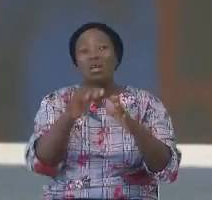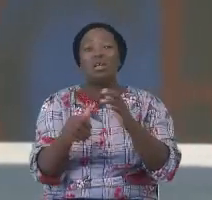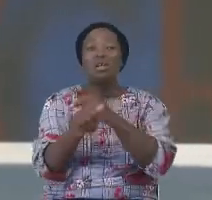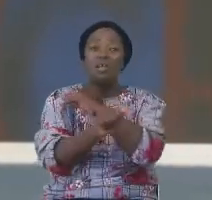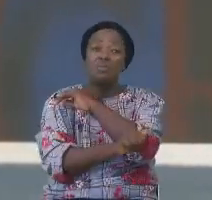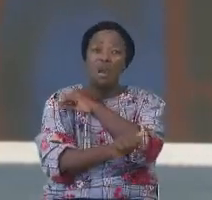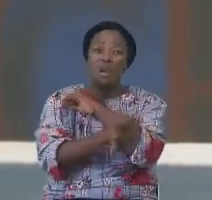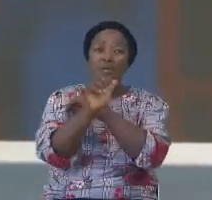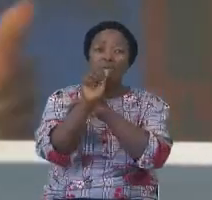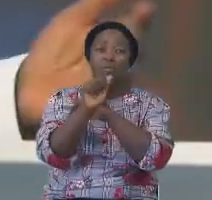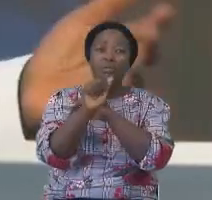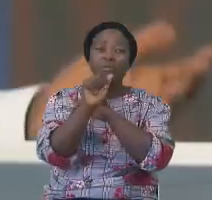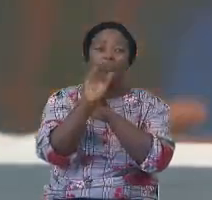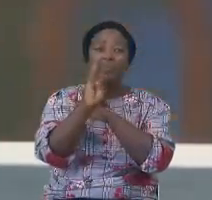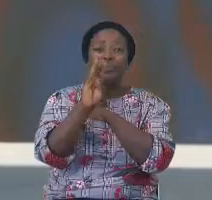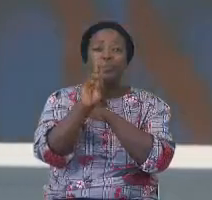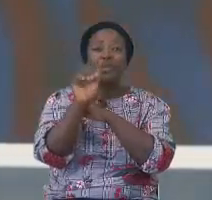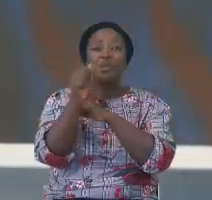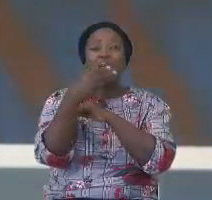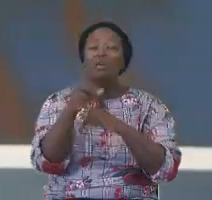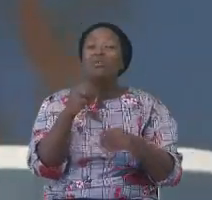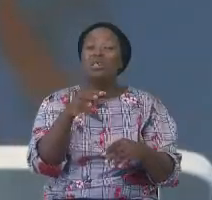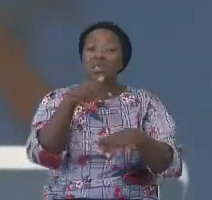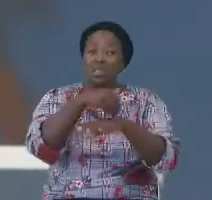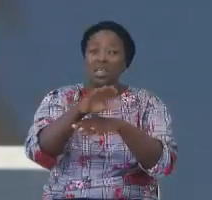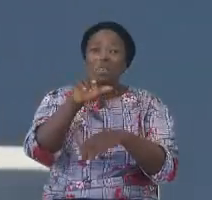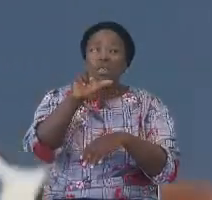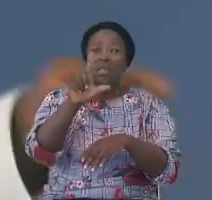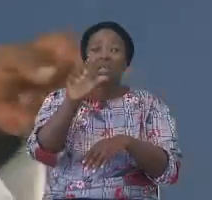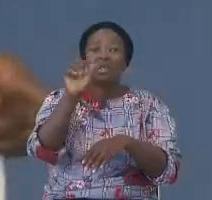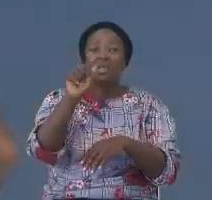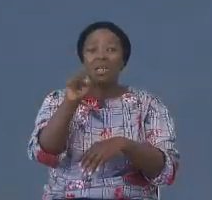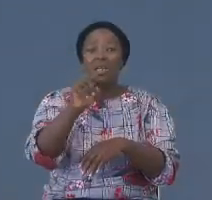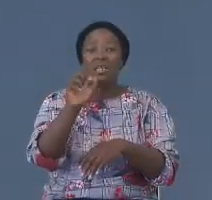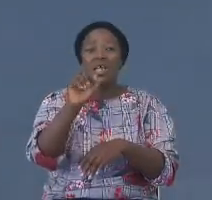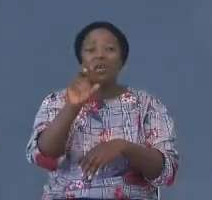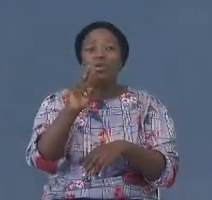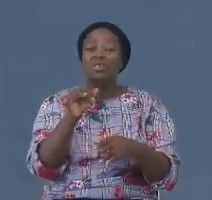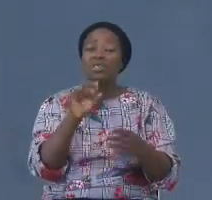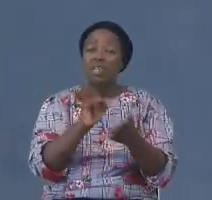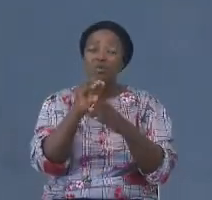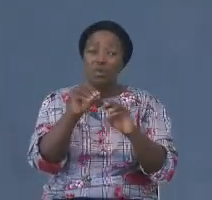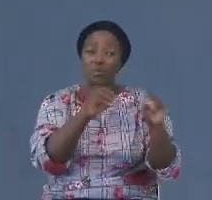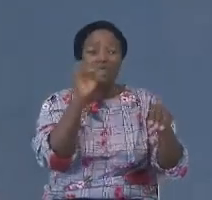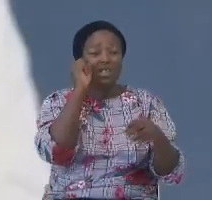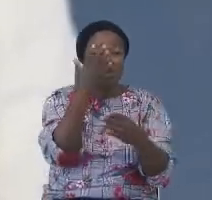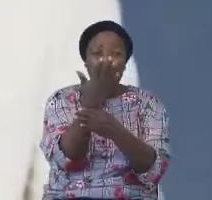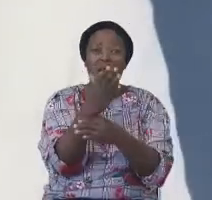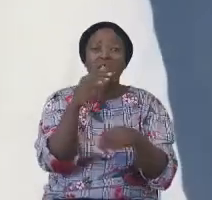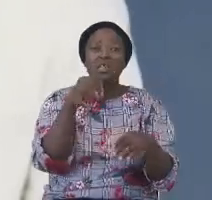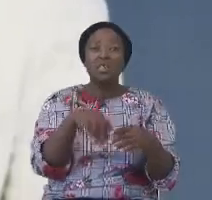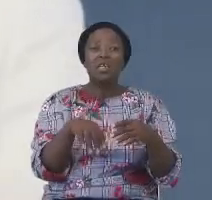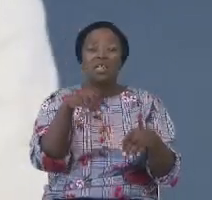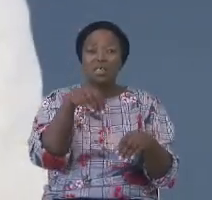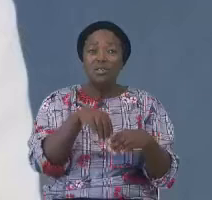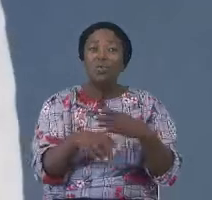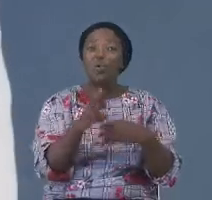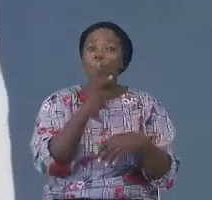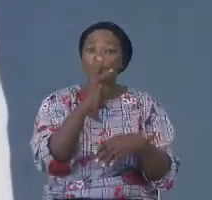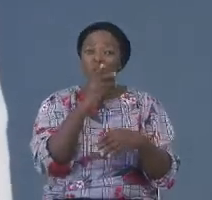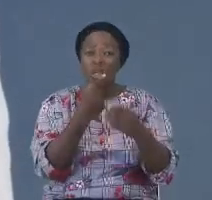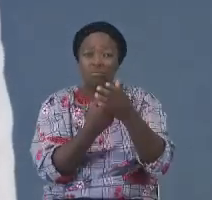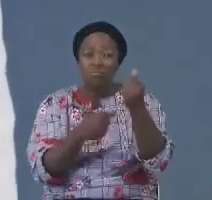abraham saint lazarus that he'll put his finger in water